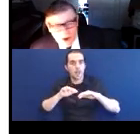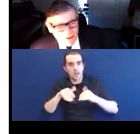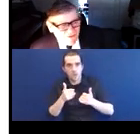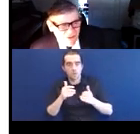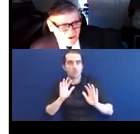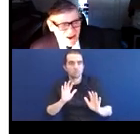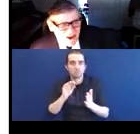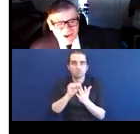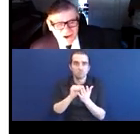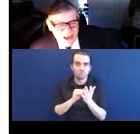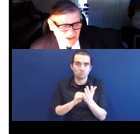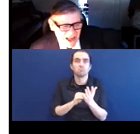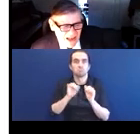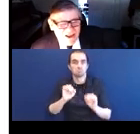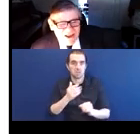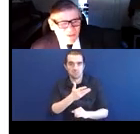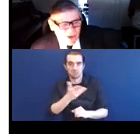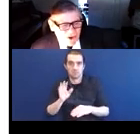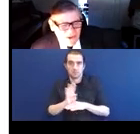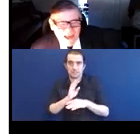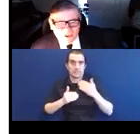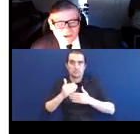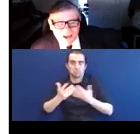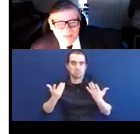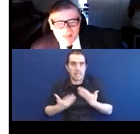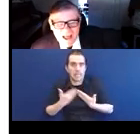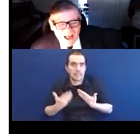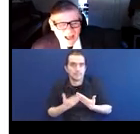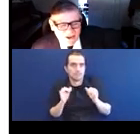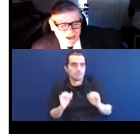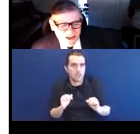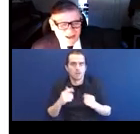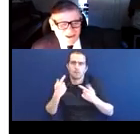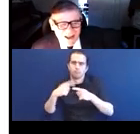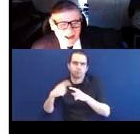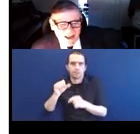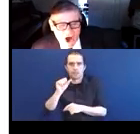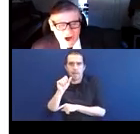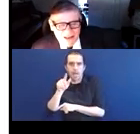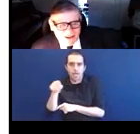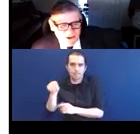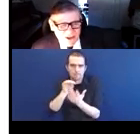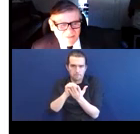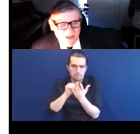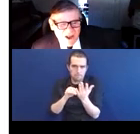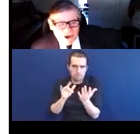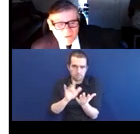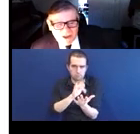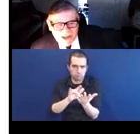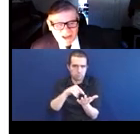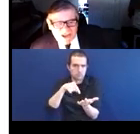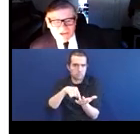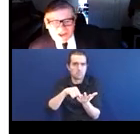mobile phone. You don't have to have someone doing that all the time. You just need to learn how to do it.